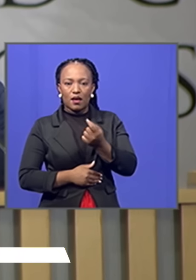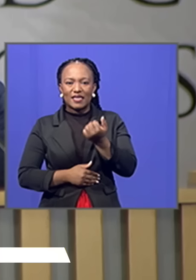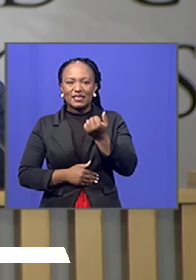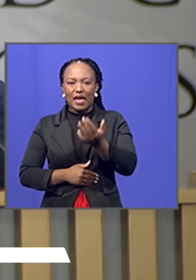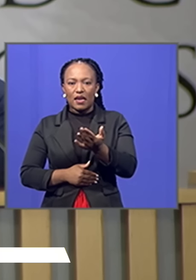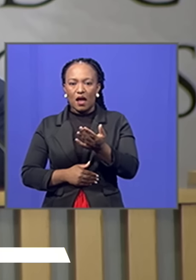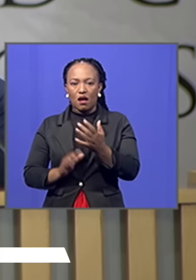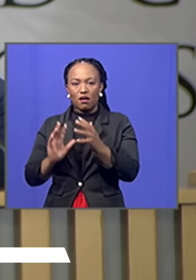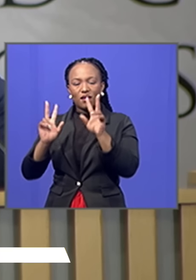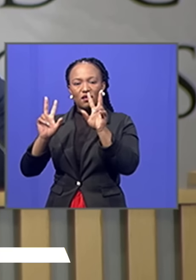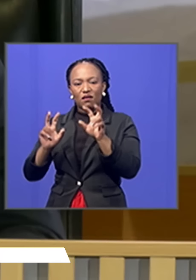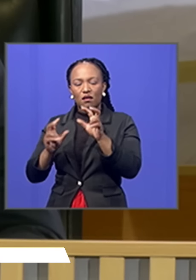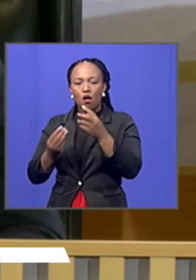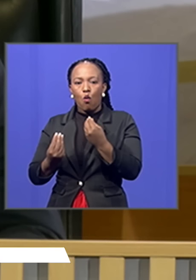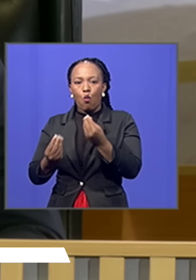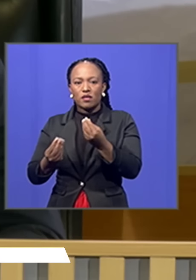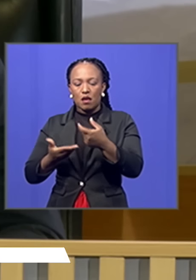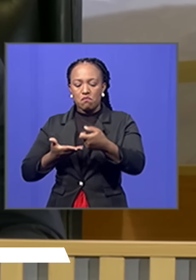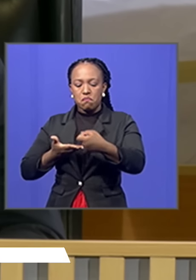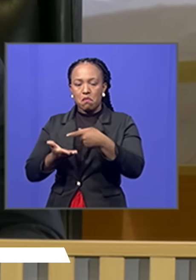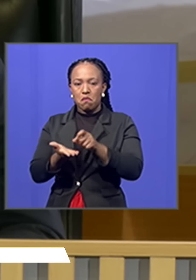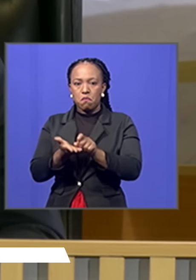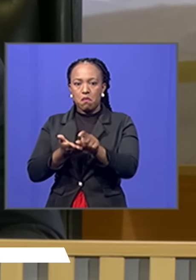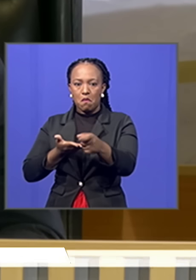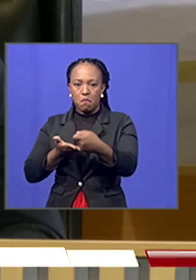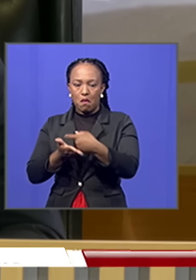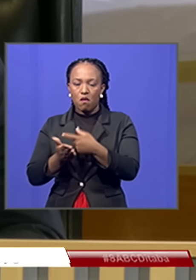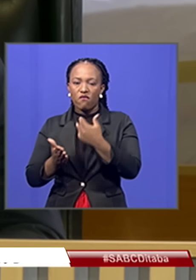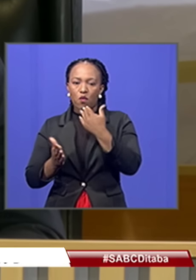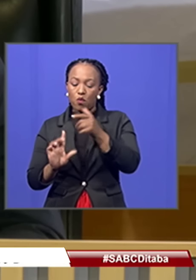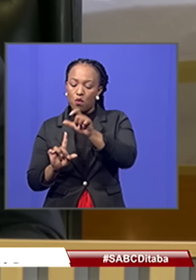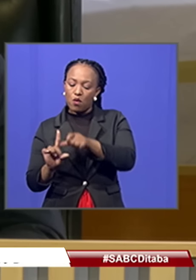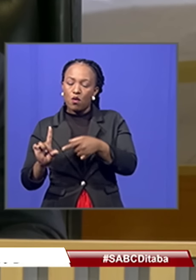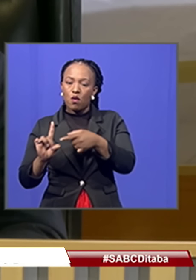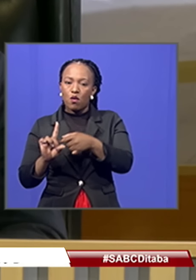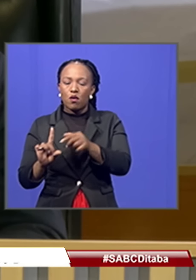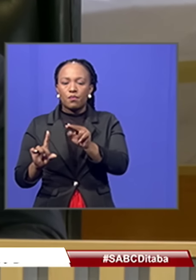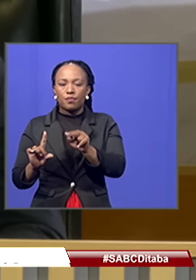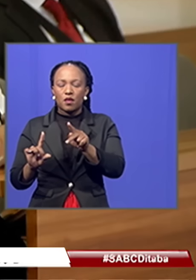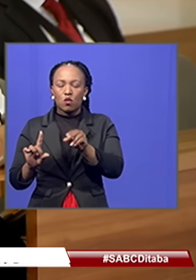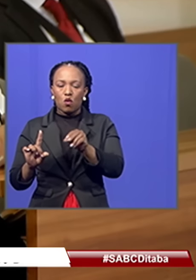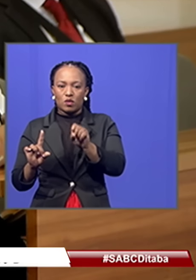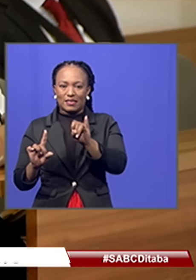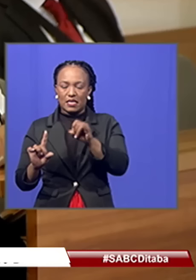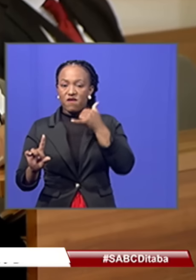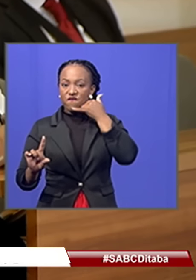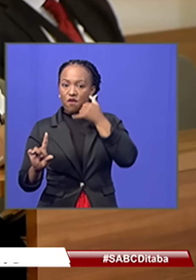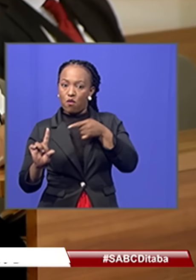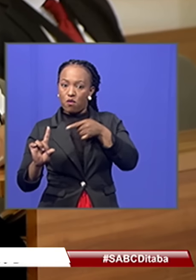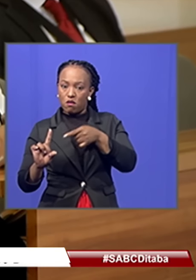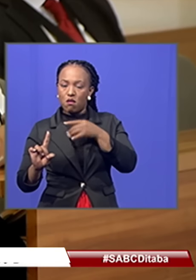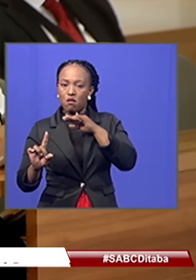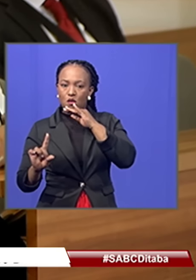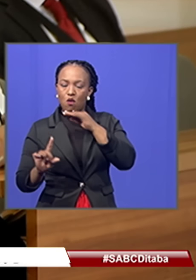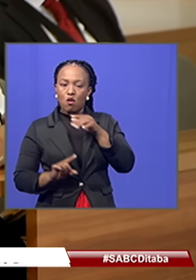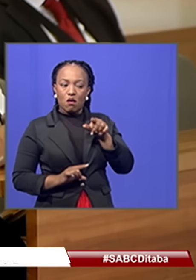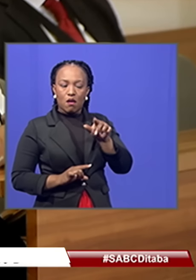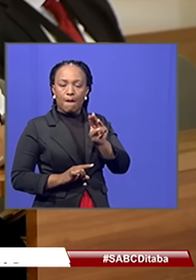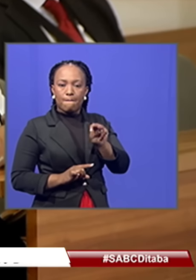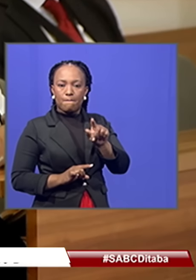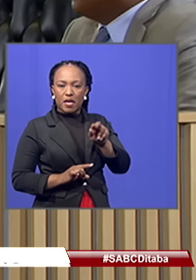ya WhatsApp sellathekeng sa Sarasanda Fanny Nkosi. Dipoledišano tšeo di be di le magareng ga Dlamini wa sephodisa sa Metro ka